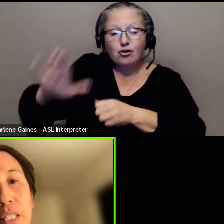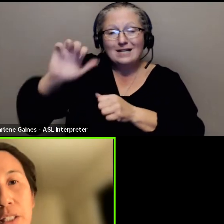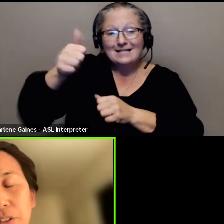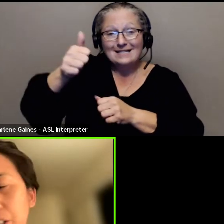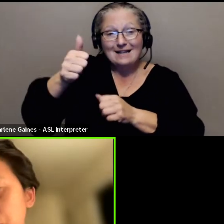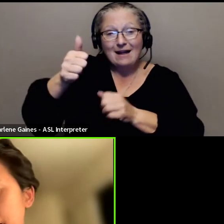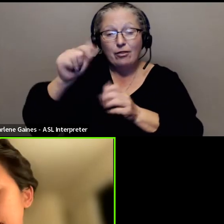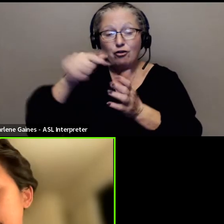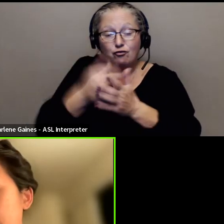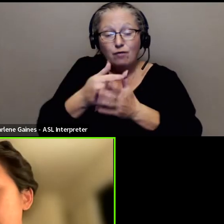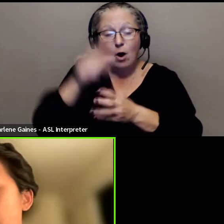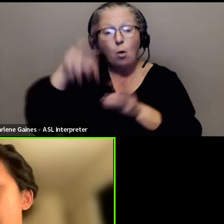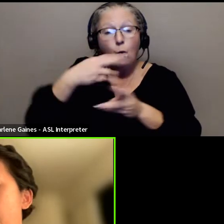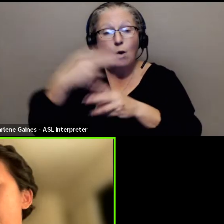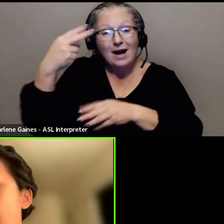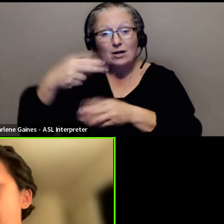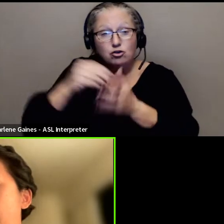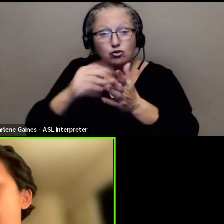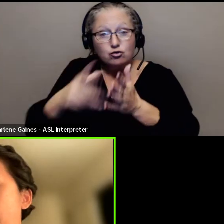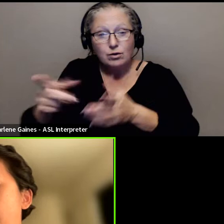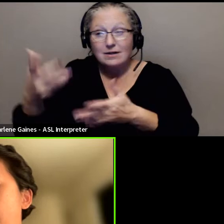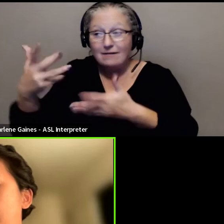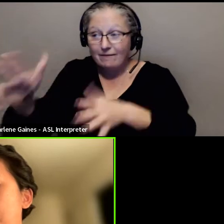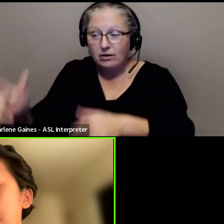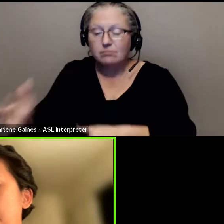grade world history students.